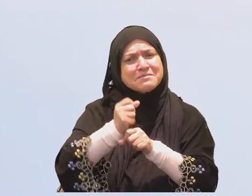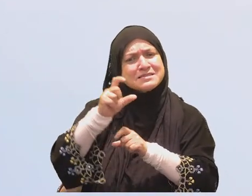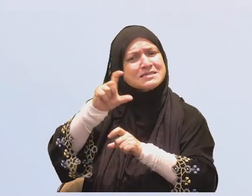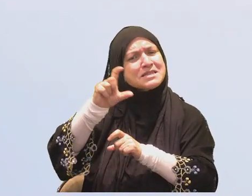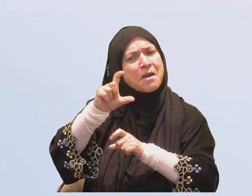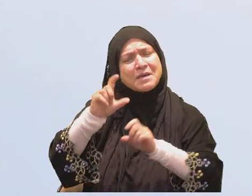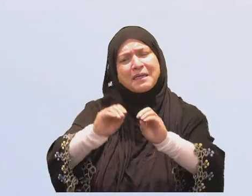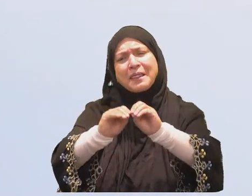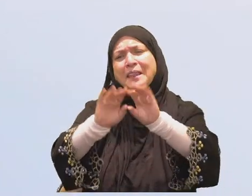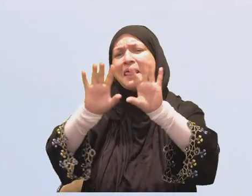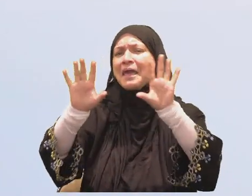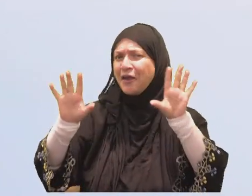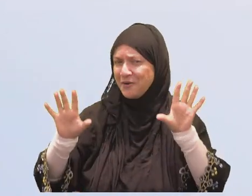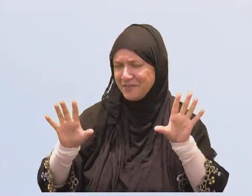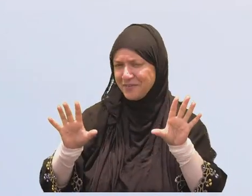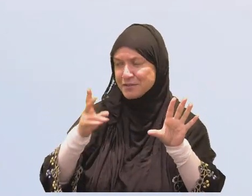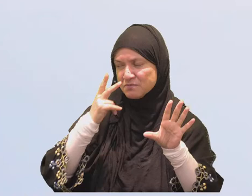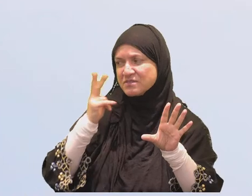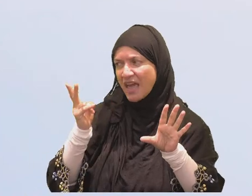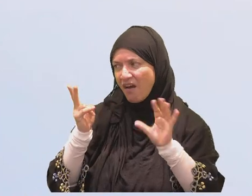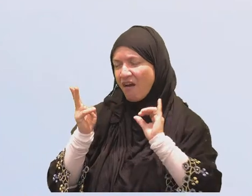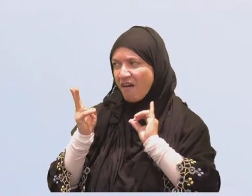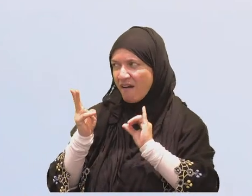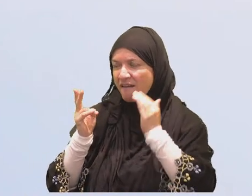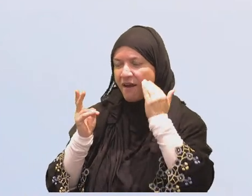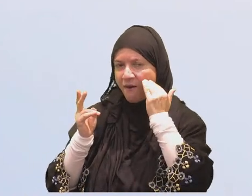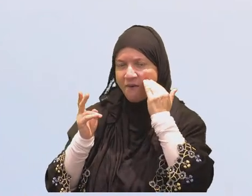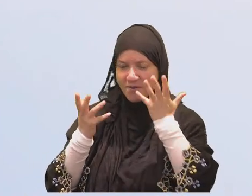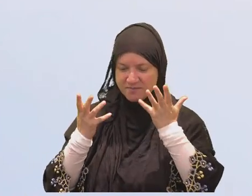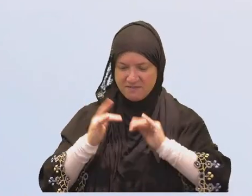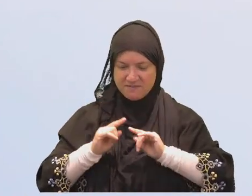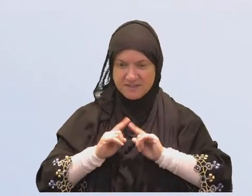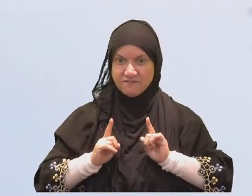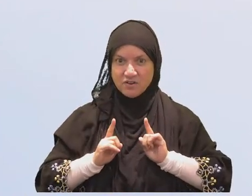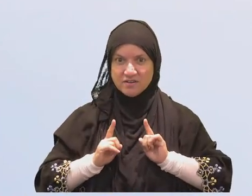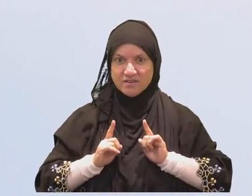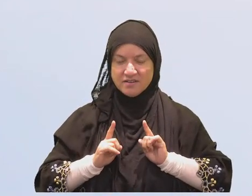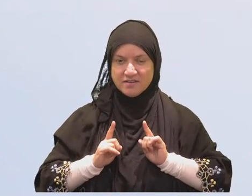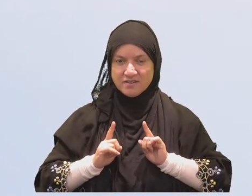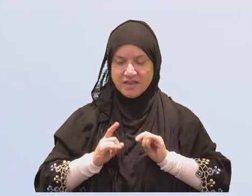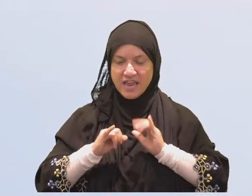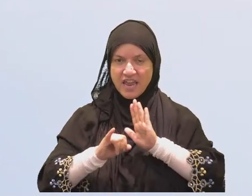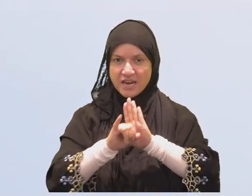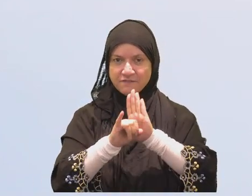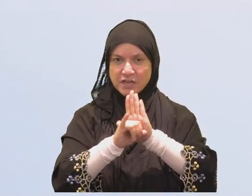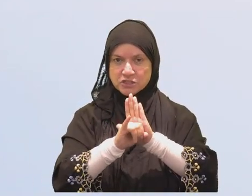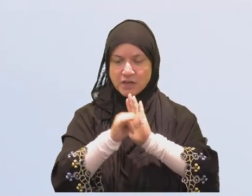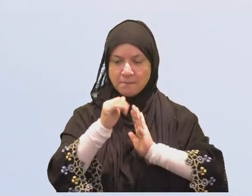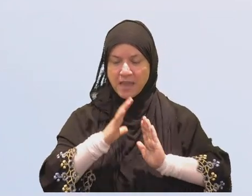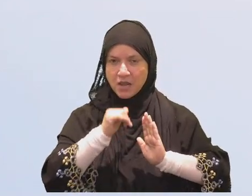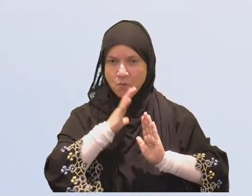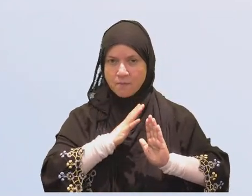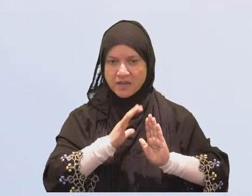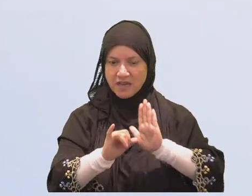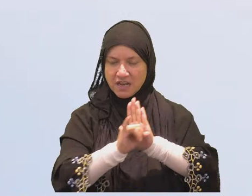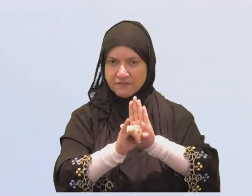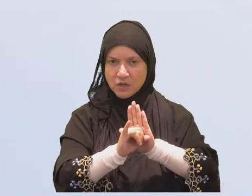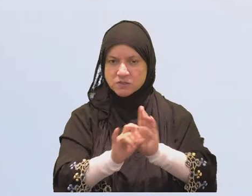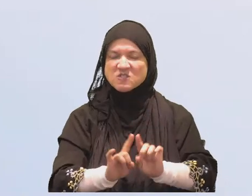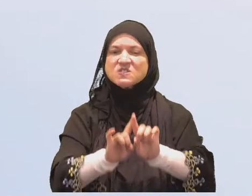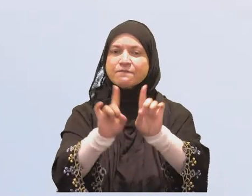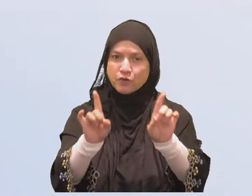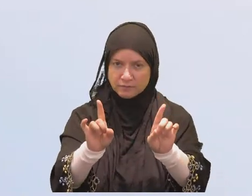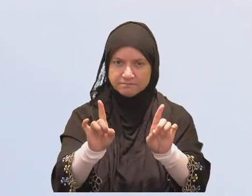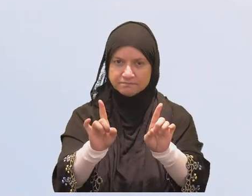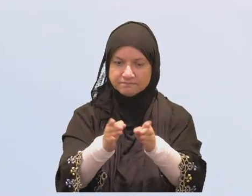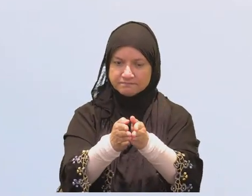sisters, don't go crazy like all the people in the insane asylum. Because if we do